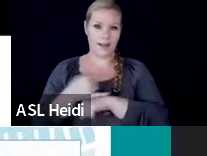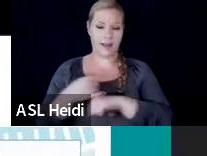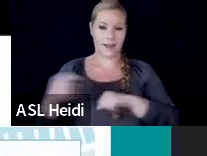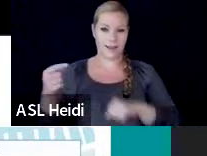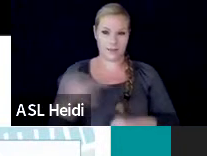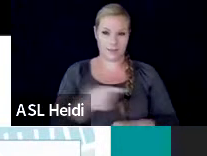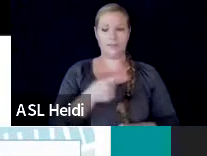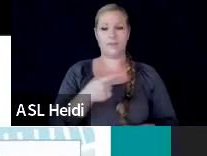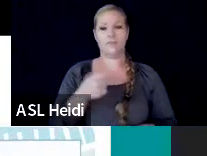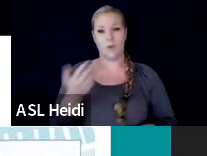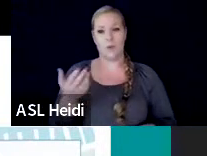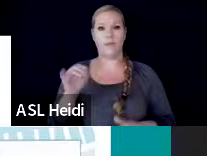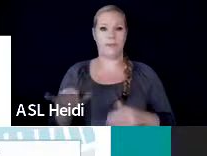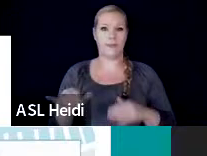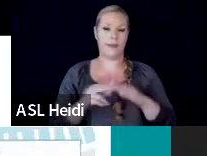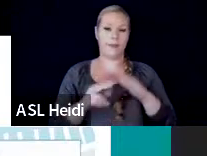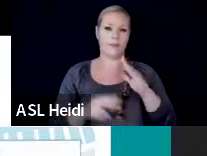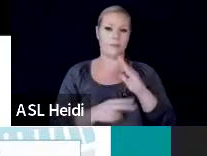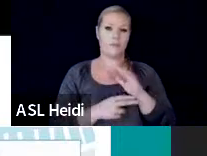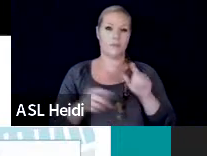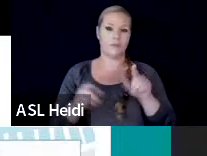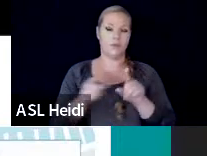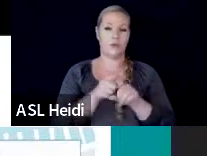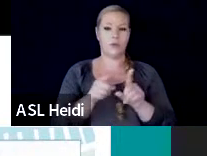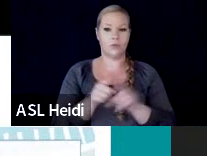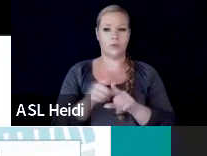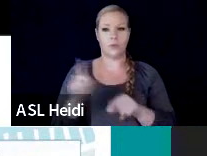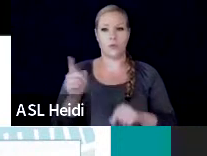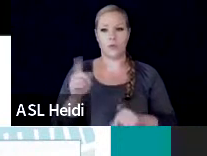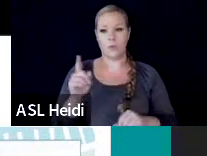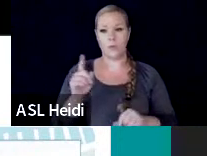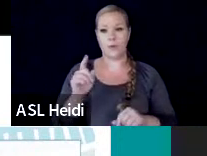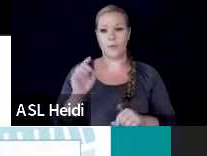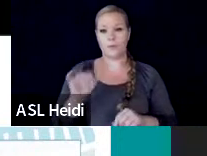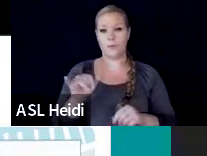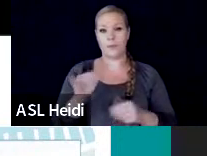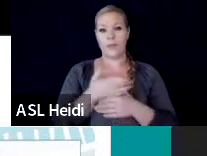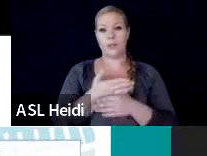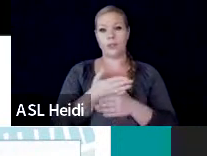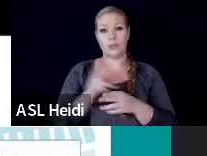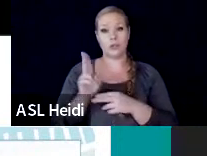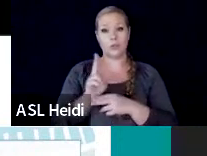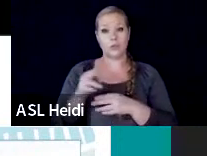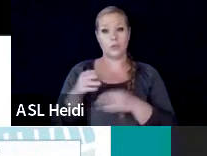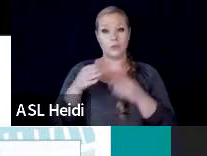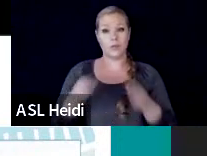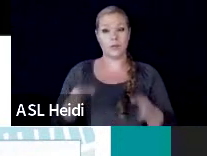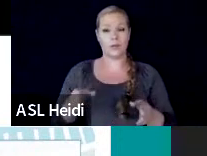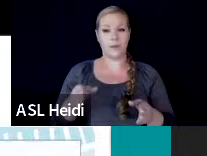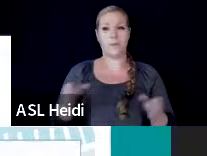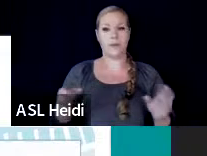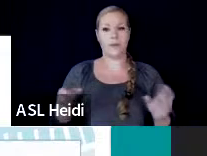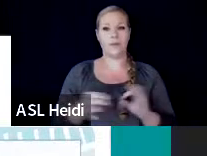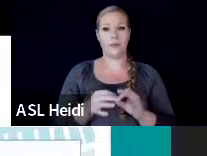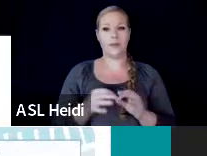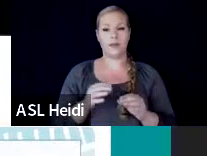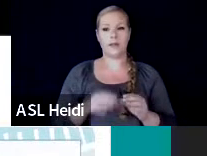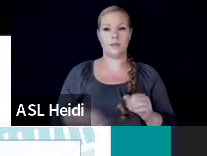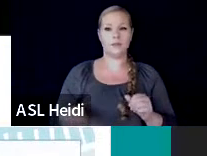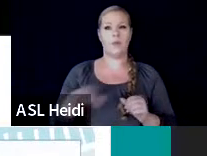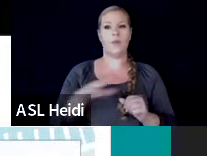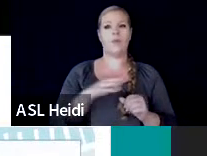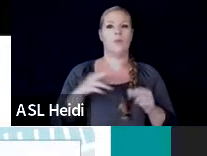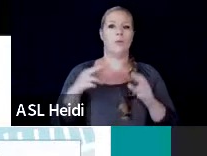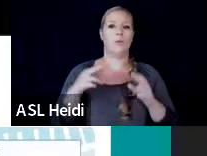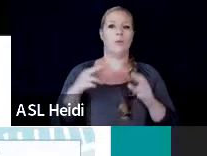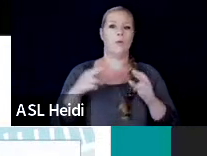That arterial bridge is also where the shared use path will connect across the entire river and connect to Hayden